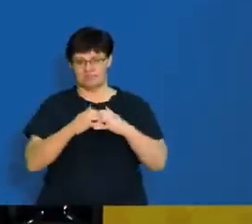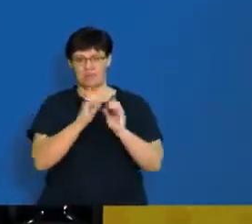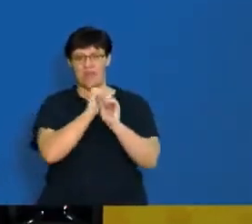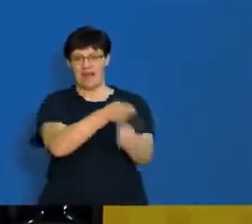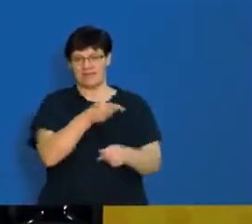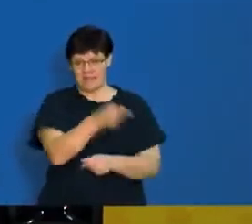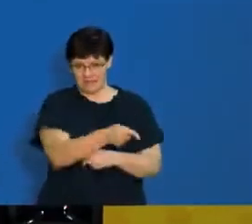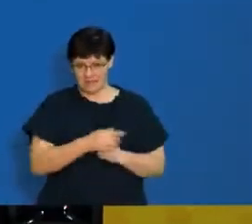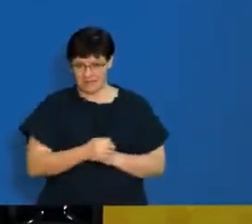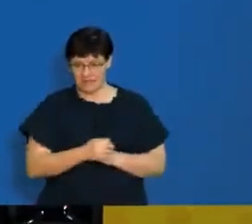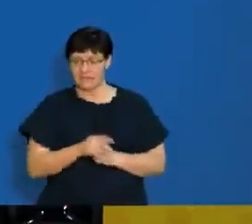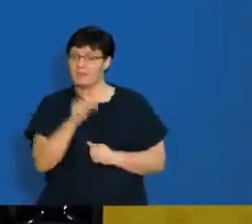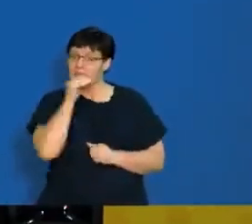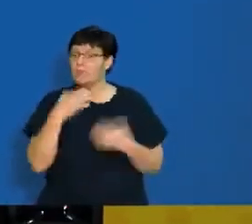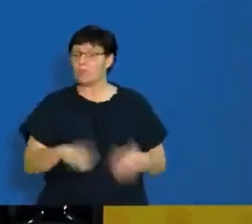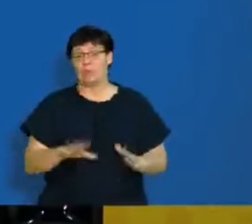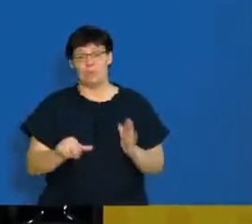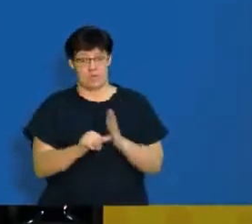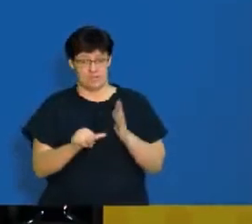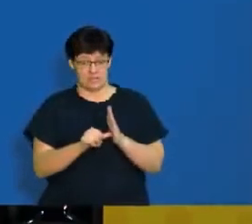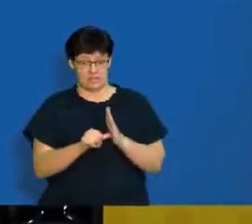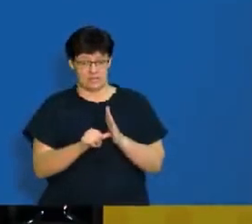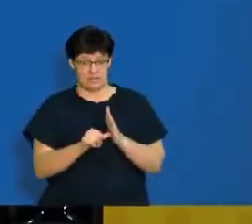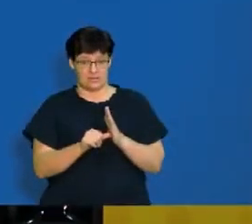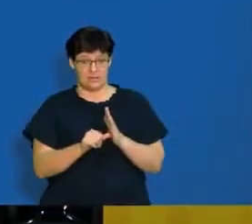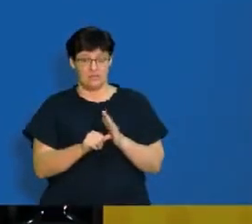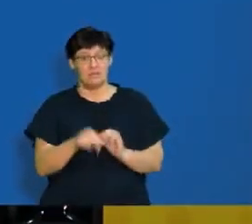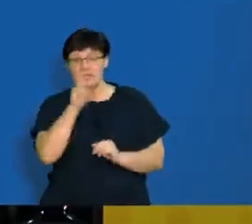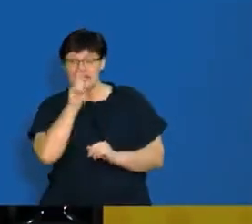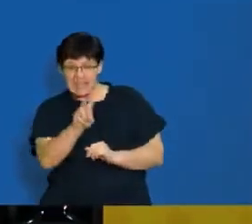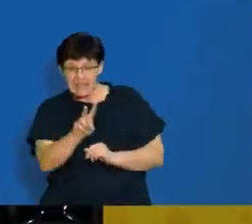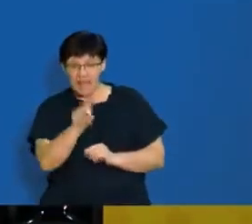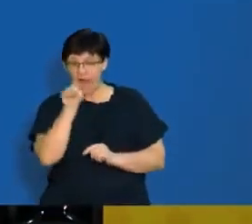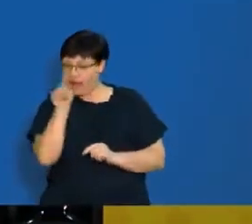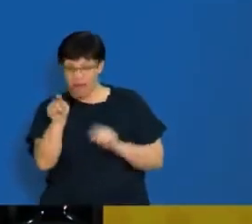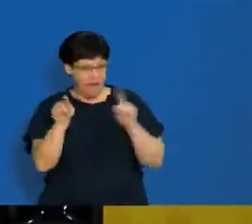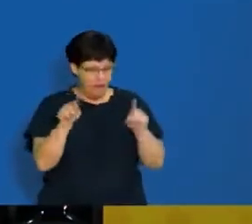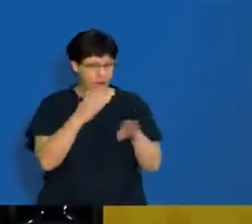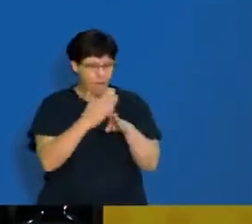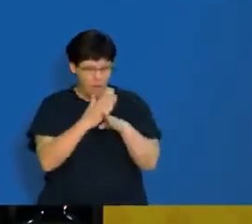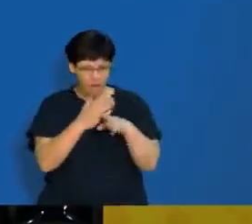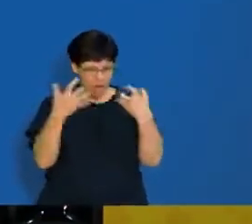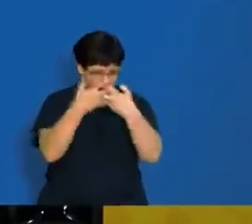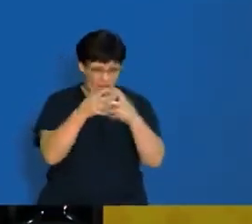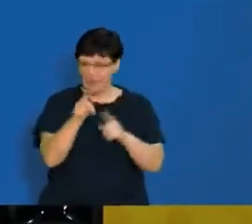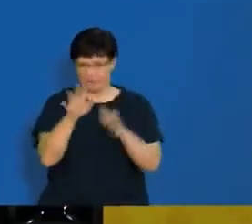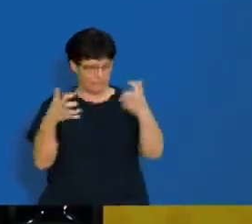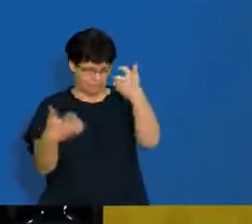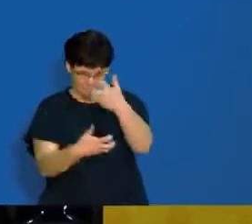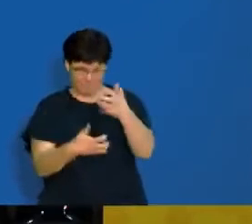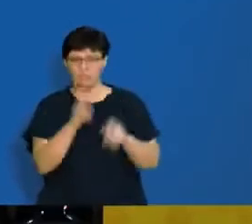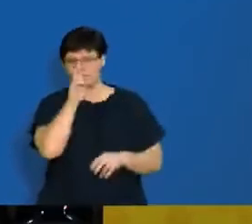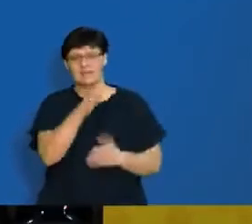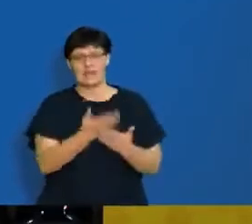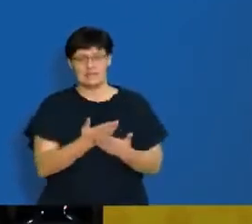to your question. So that is very important. So you can see the things that work together and the things that do not work together.